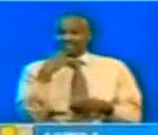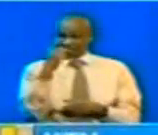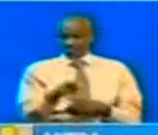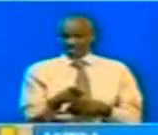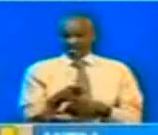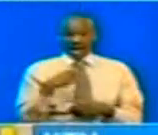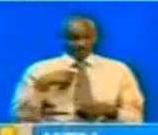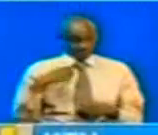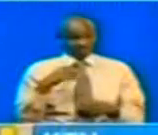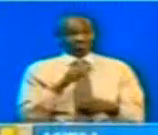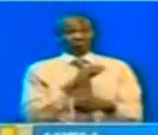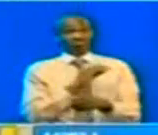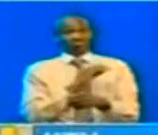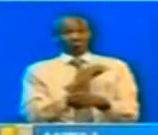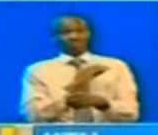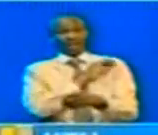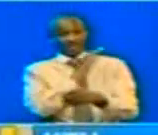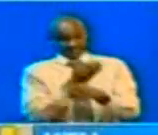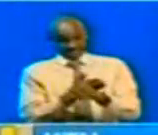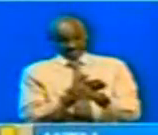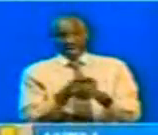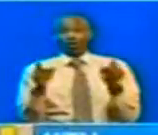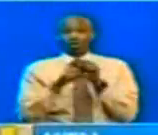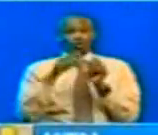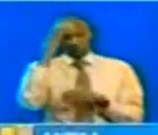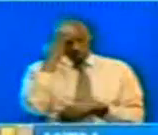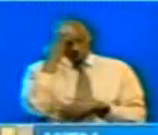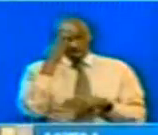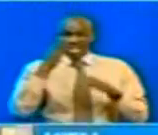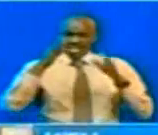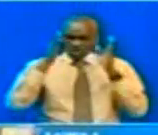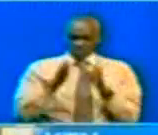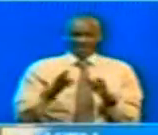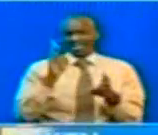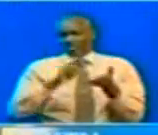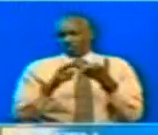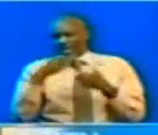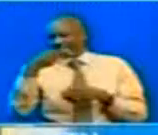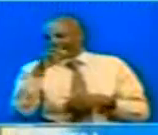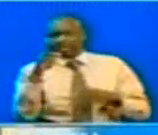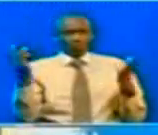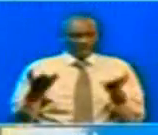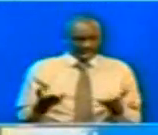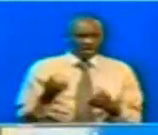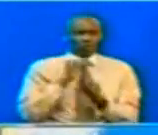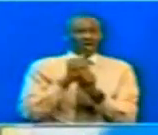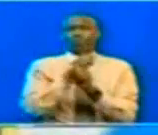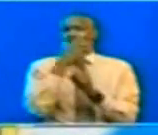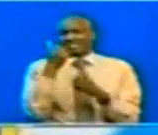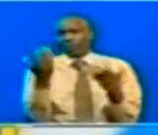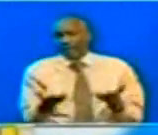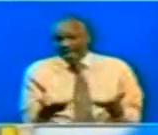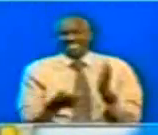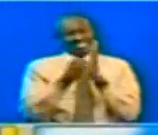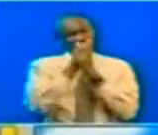it's about capacities. And it's about knowing where the human resource capacity in government is placed, what